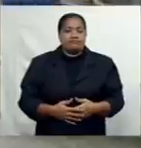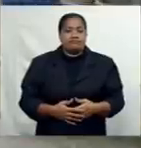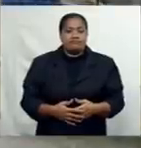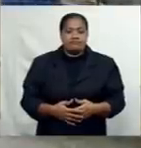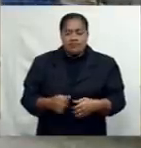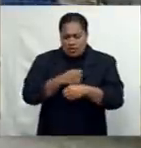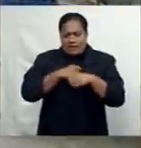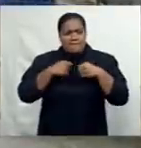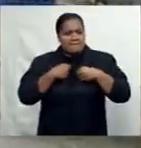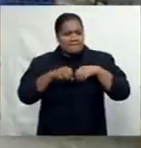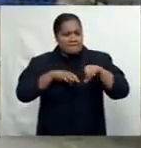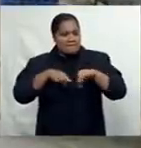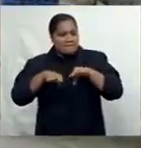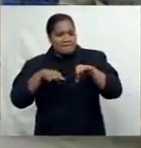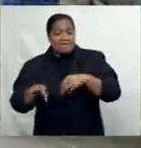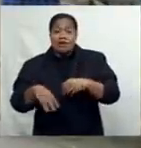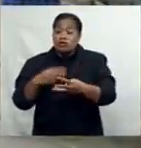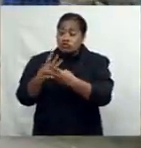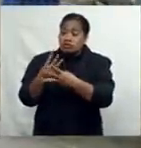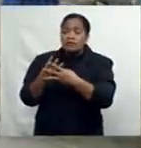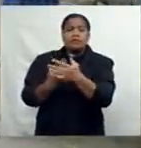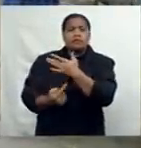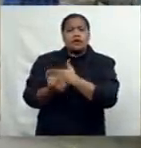plans. SEDALPA has lost